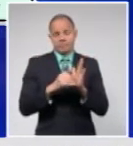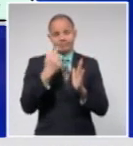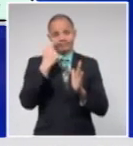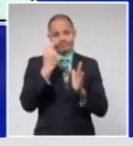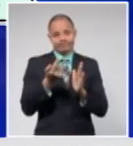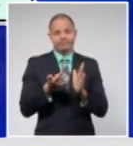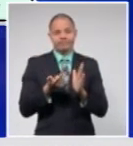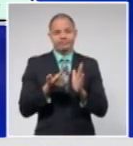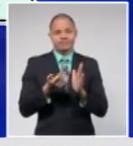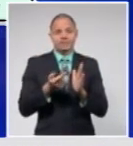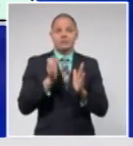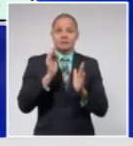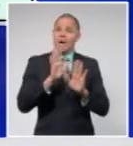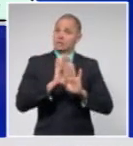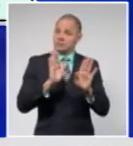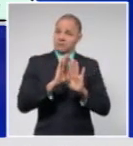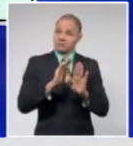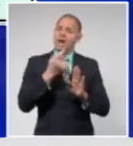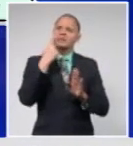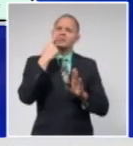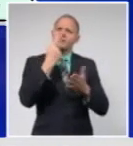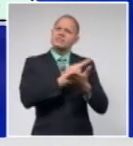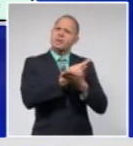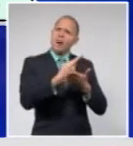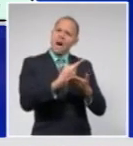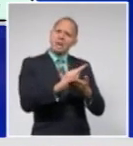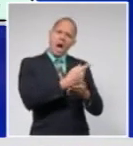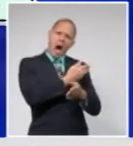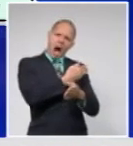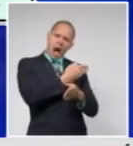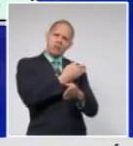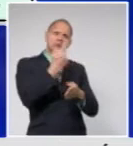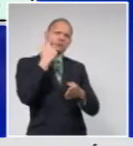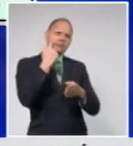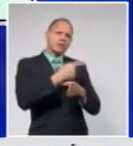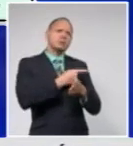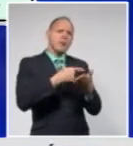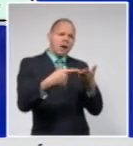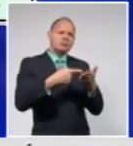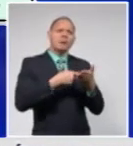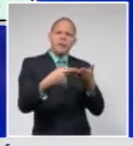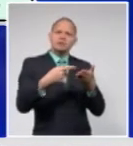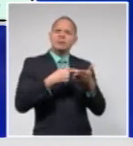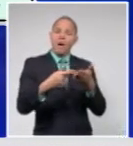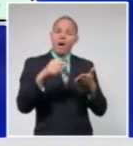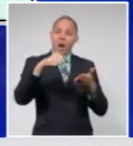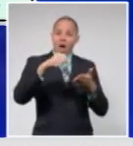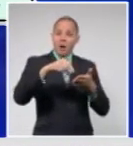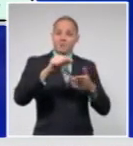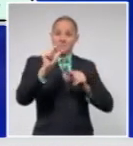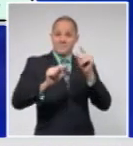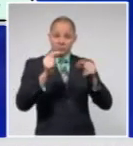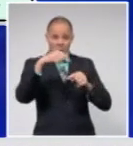81,010 people were diagnosed only yesterday. Of the more than 7,000 world fatalities,